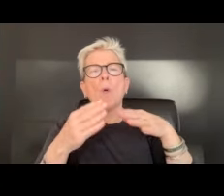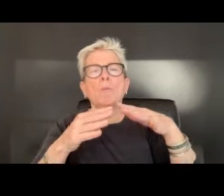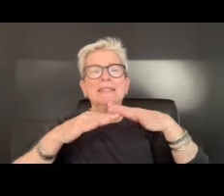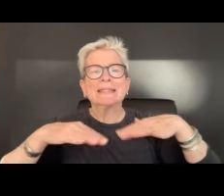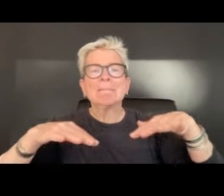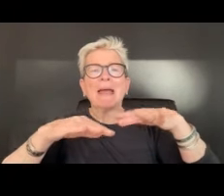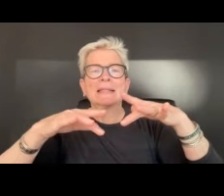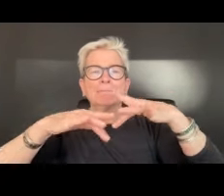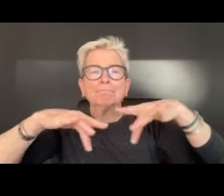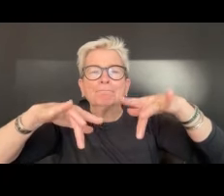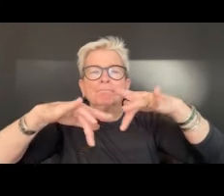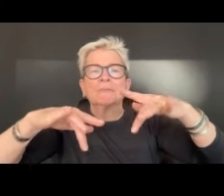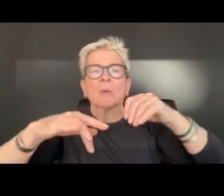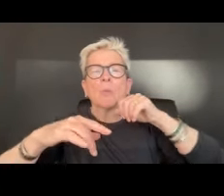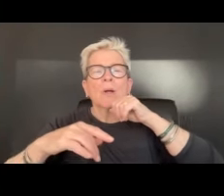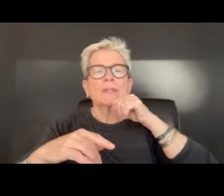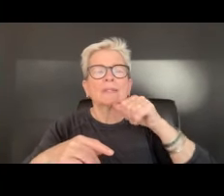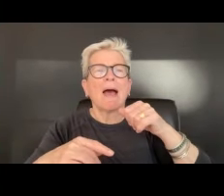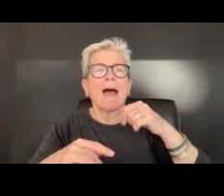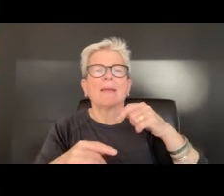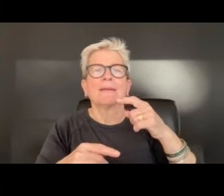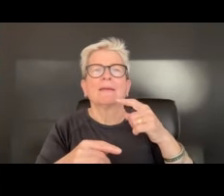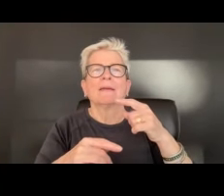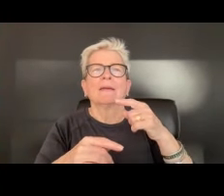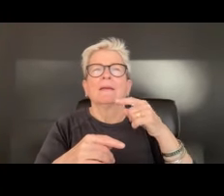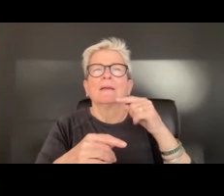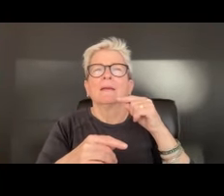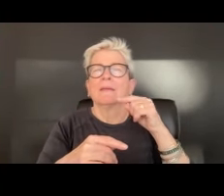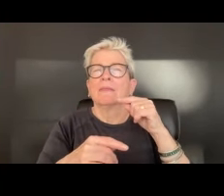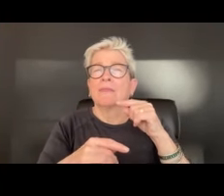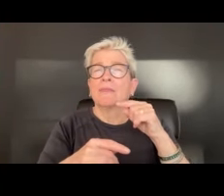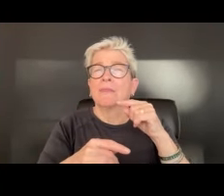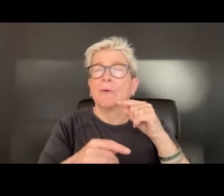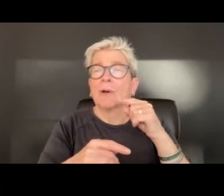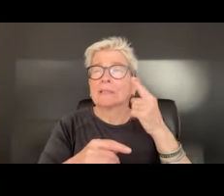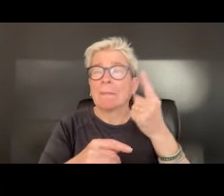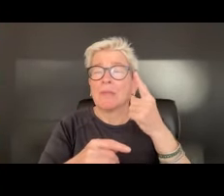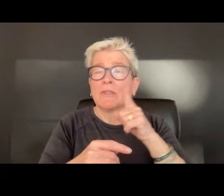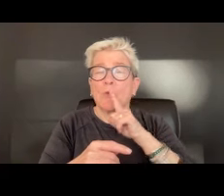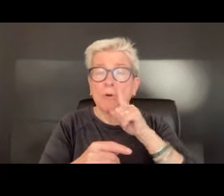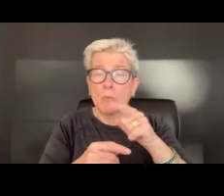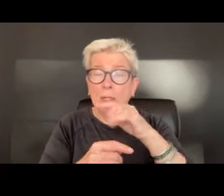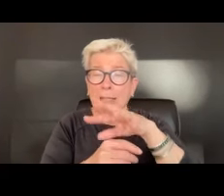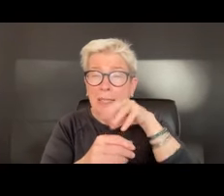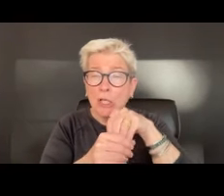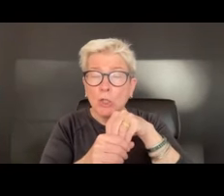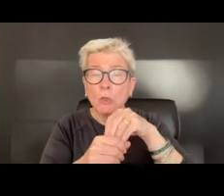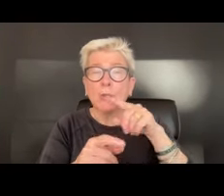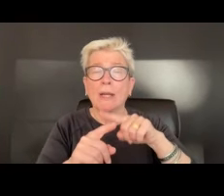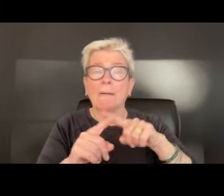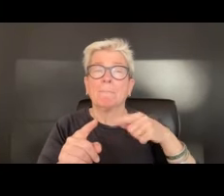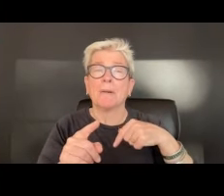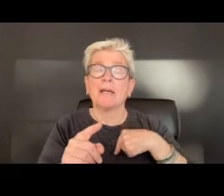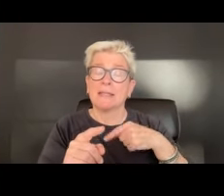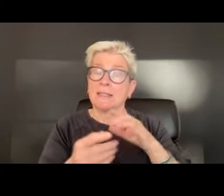the location of neighborhood centers, but it's a great amenity to have nearby. We primarily centered them